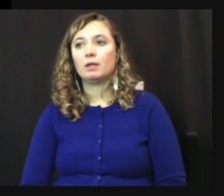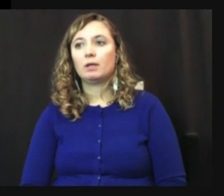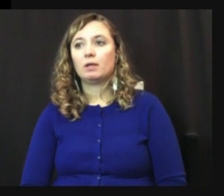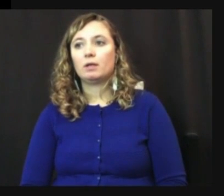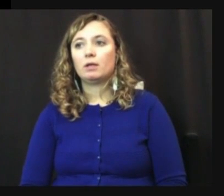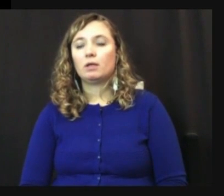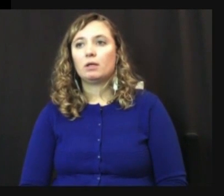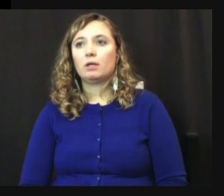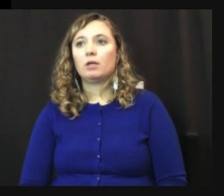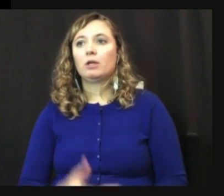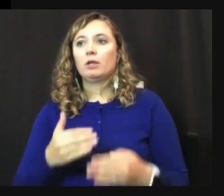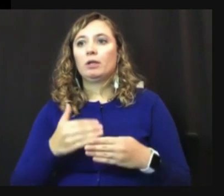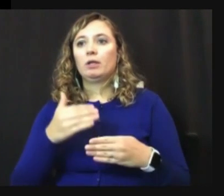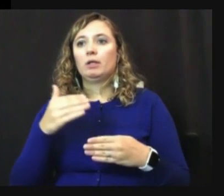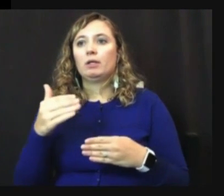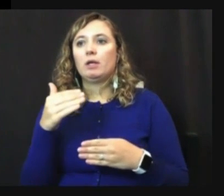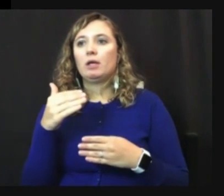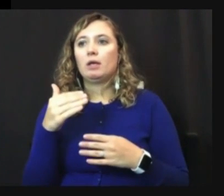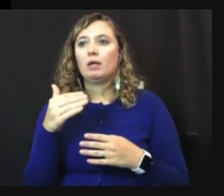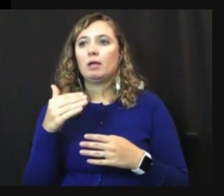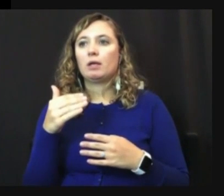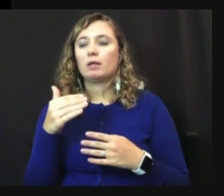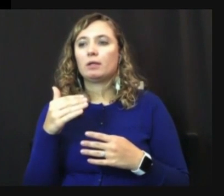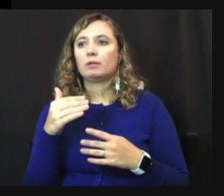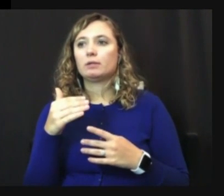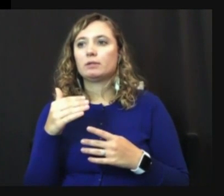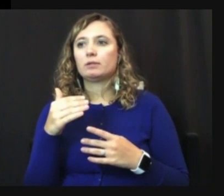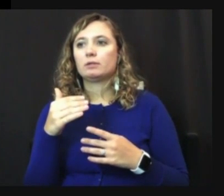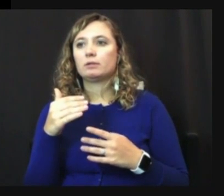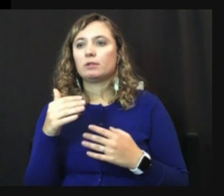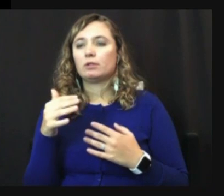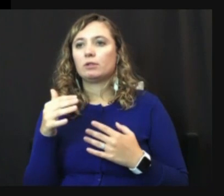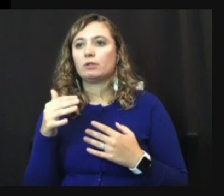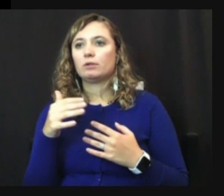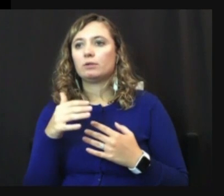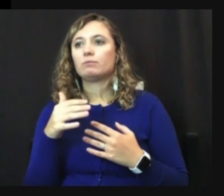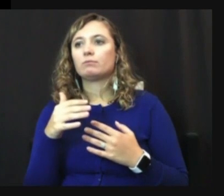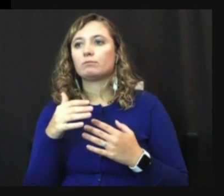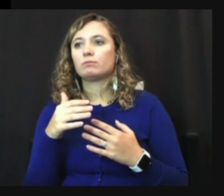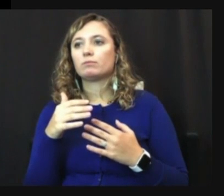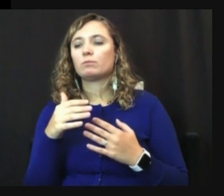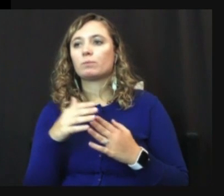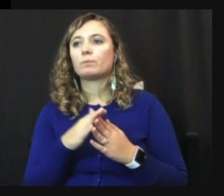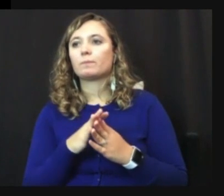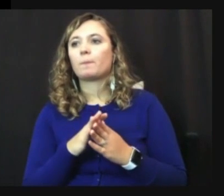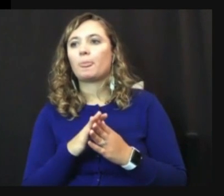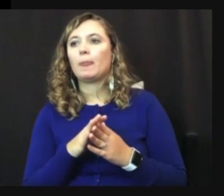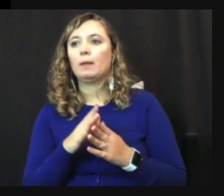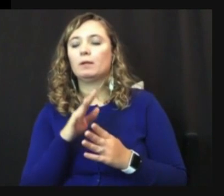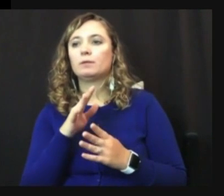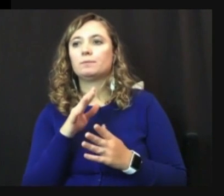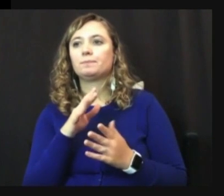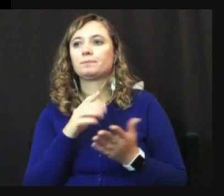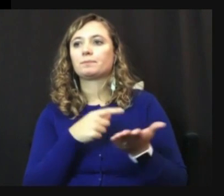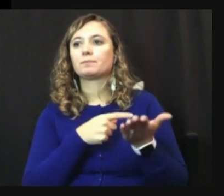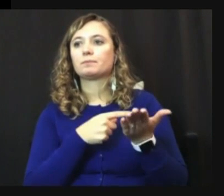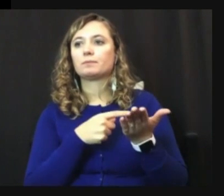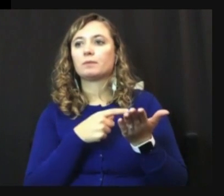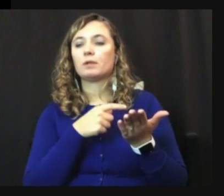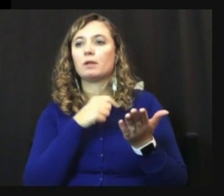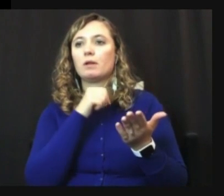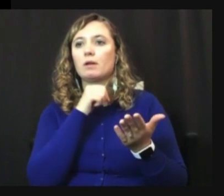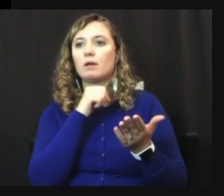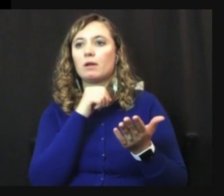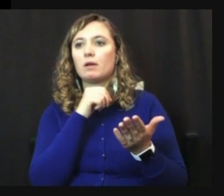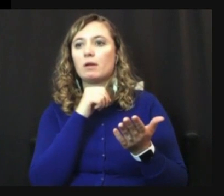of social communication and interaction differences. So non-communicative or non-verbal communicative behaviors used for